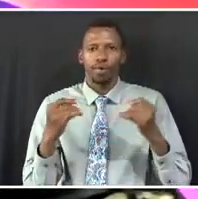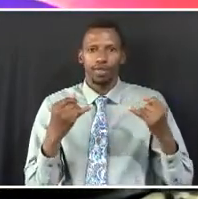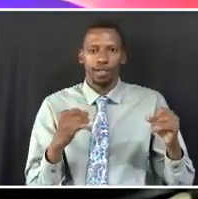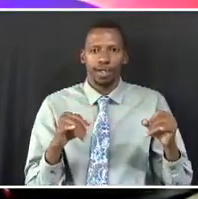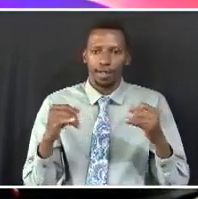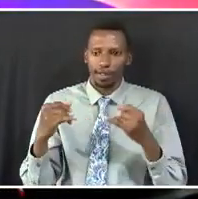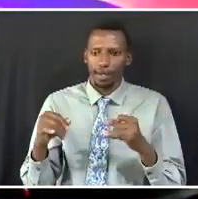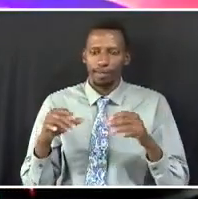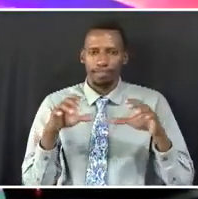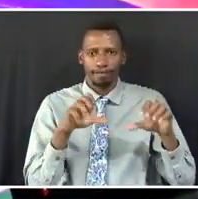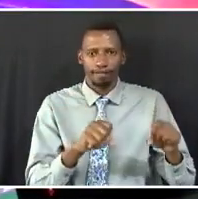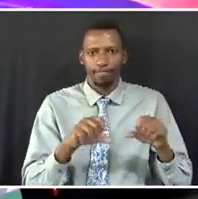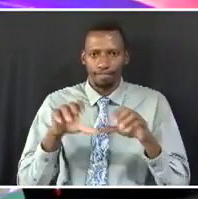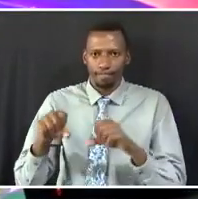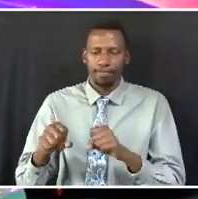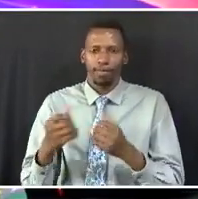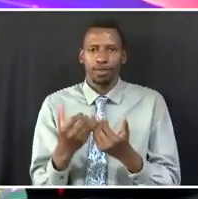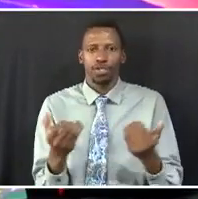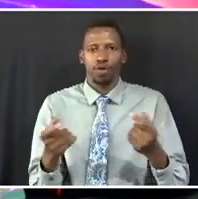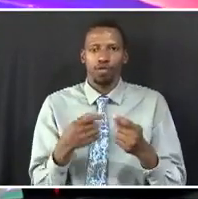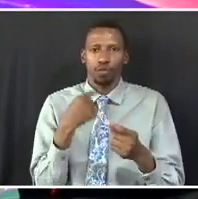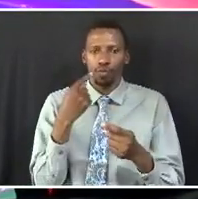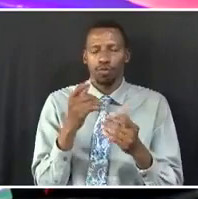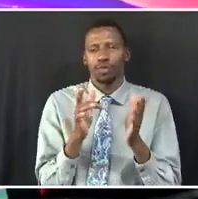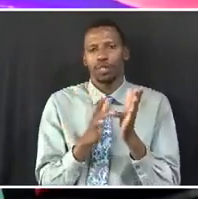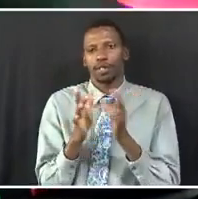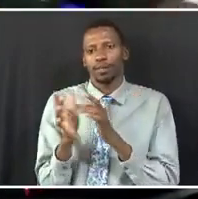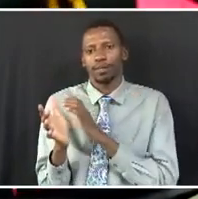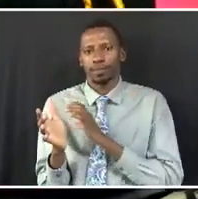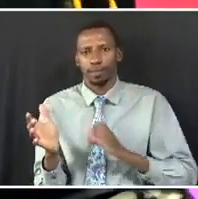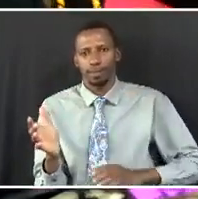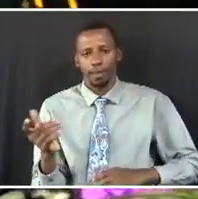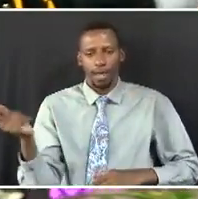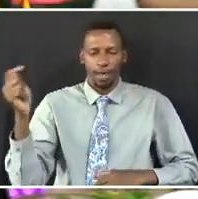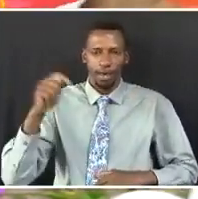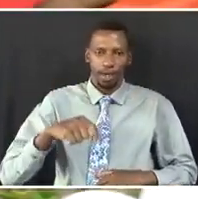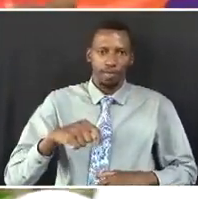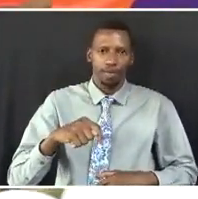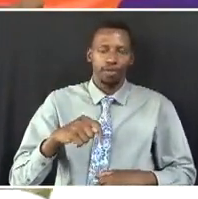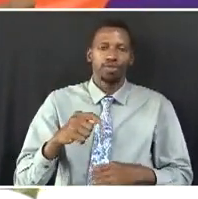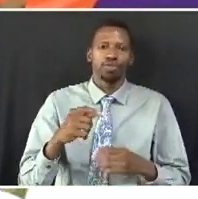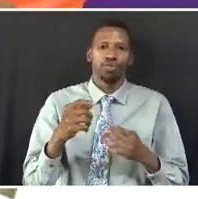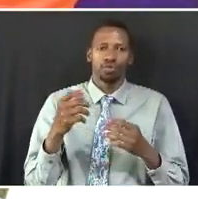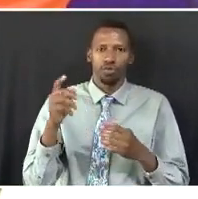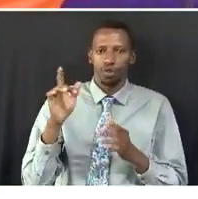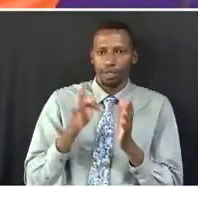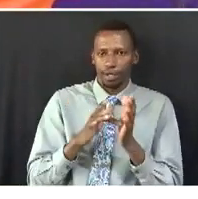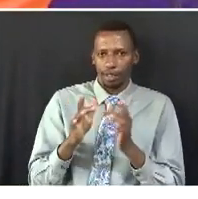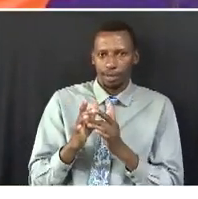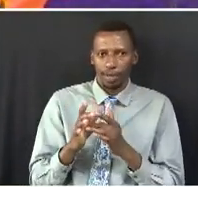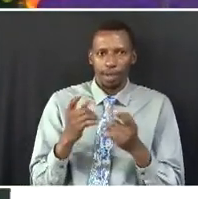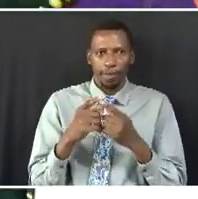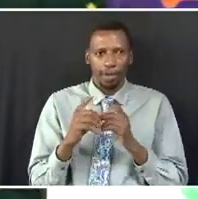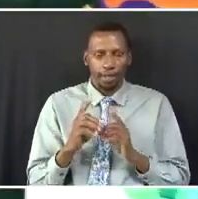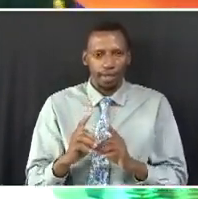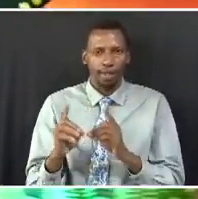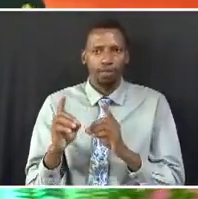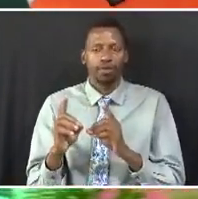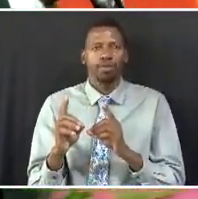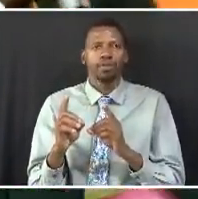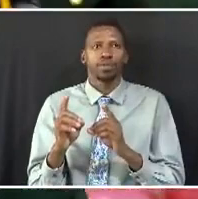the children from Jesus Christ. They were coming to him that he may bless them. But the disciples were, hey, can